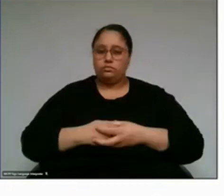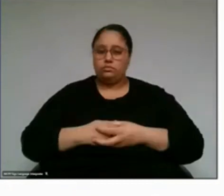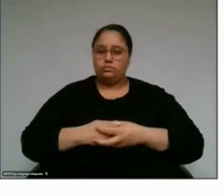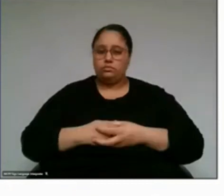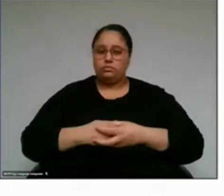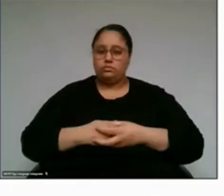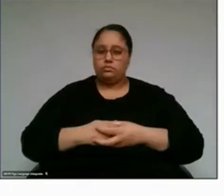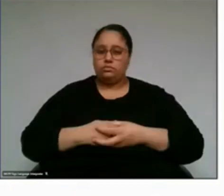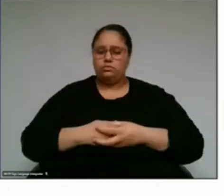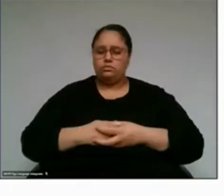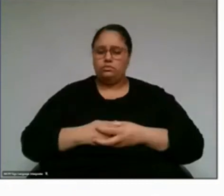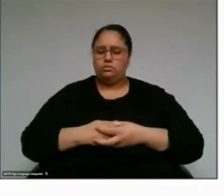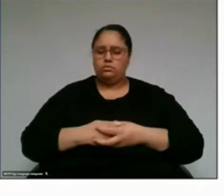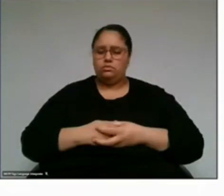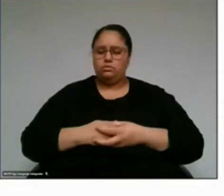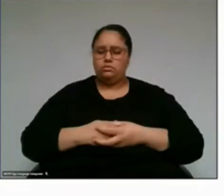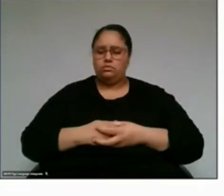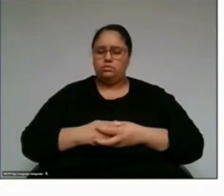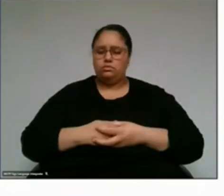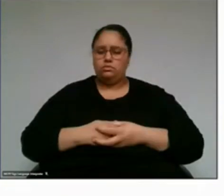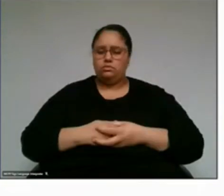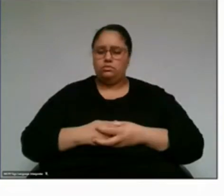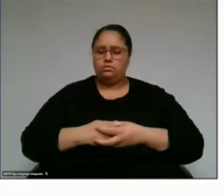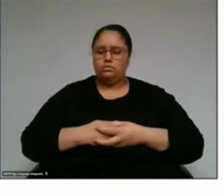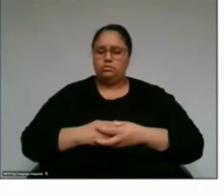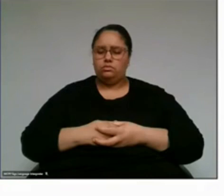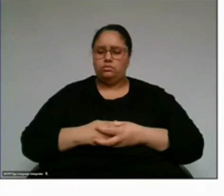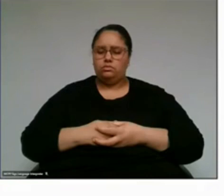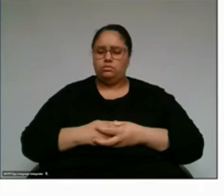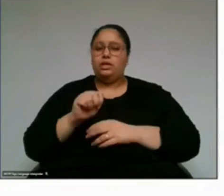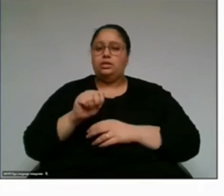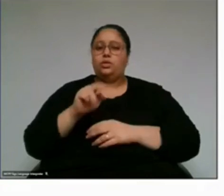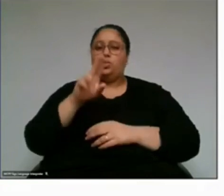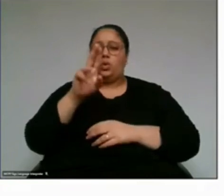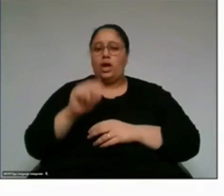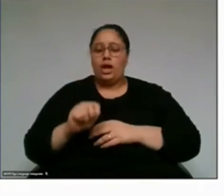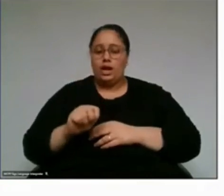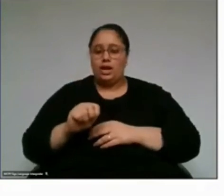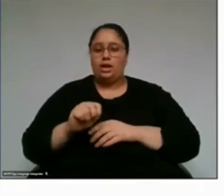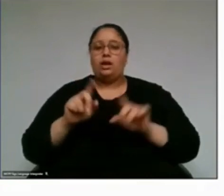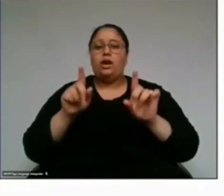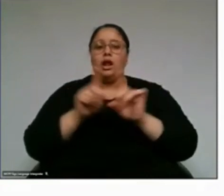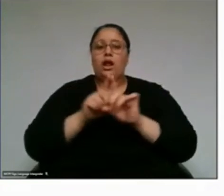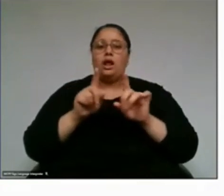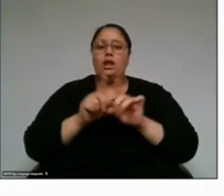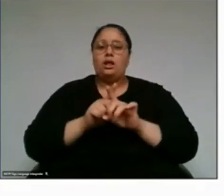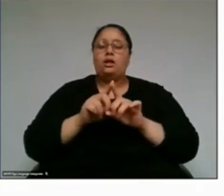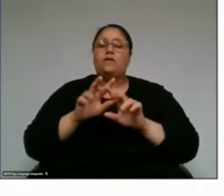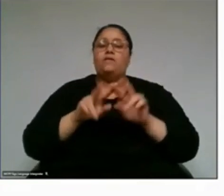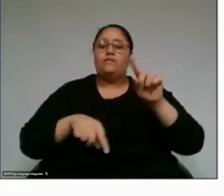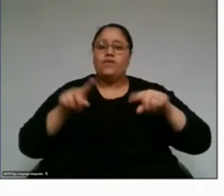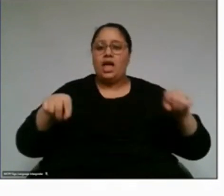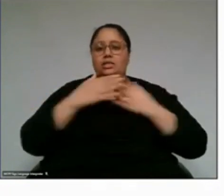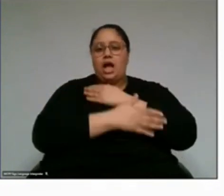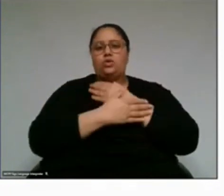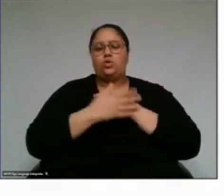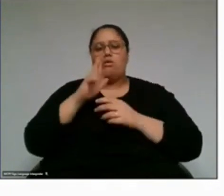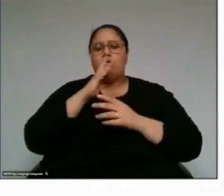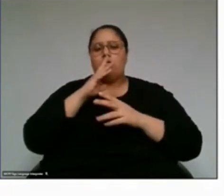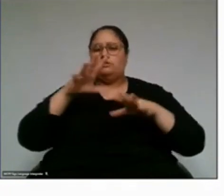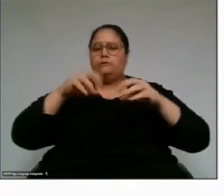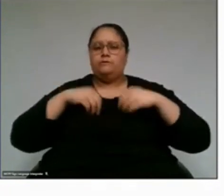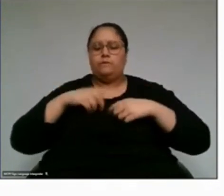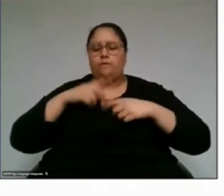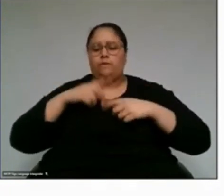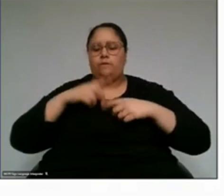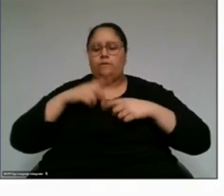human rights organizations. The UN and various countries have condemned these actions, recognizing them as obstacles to